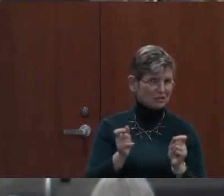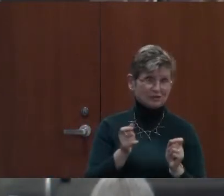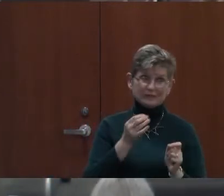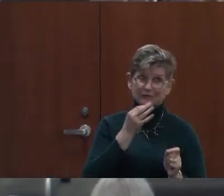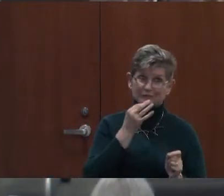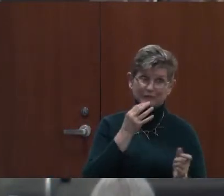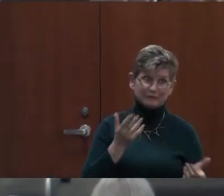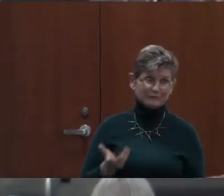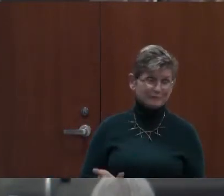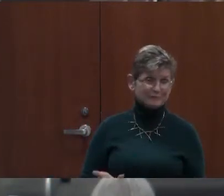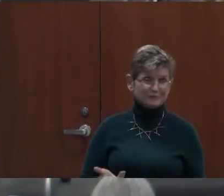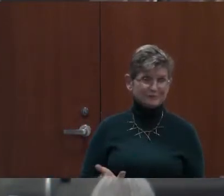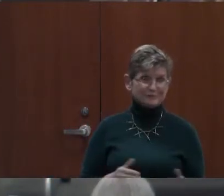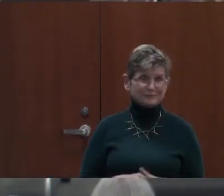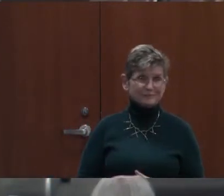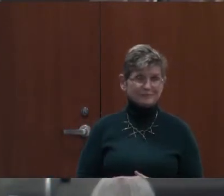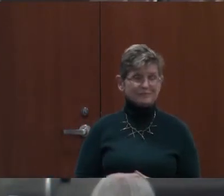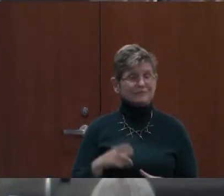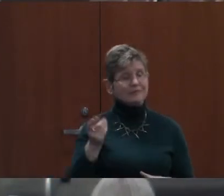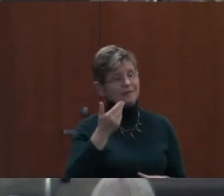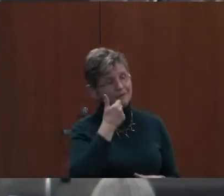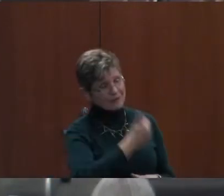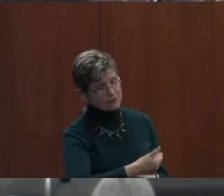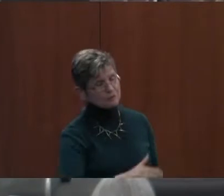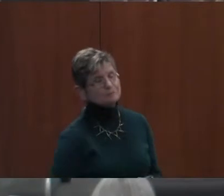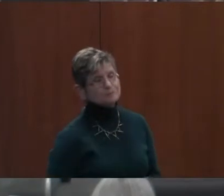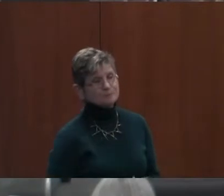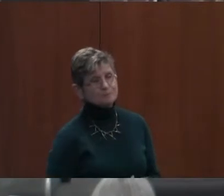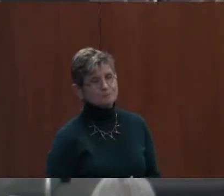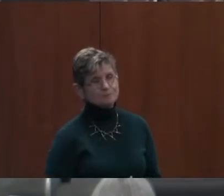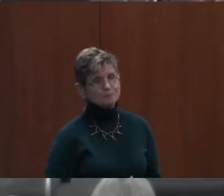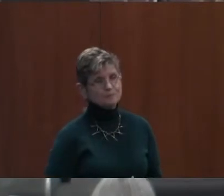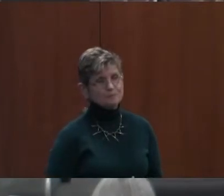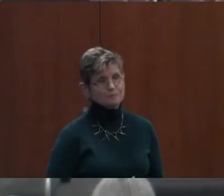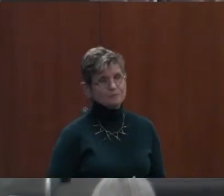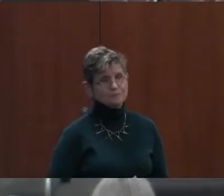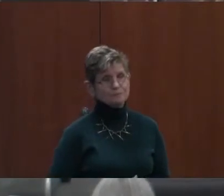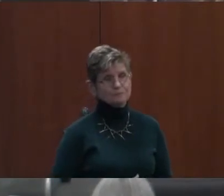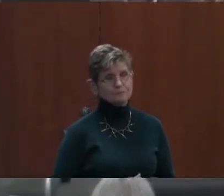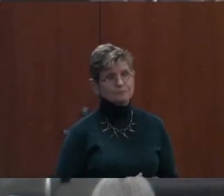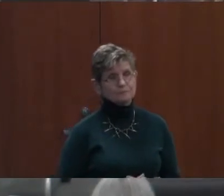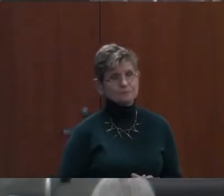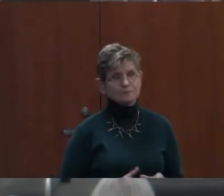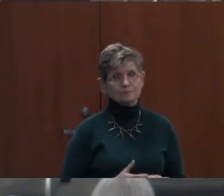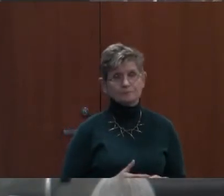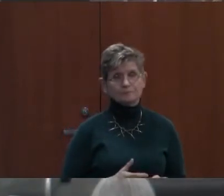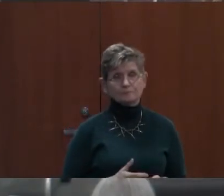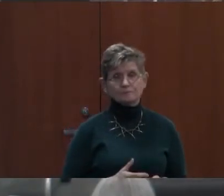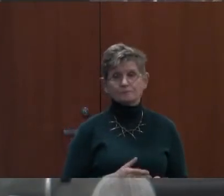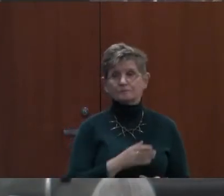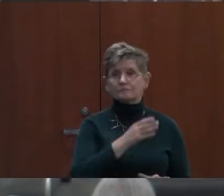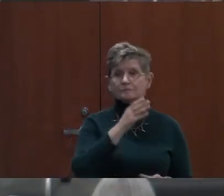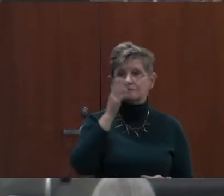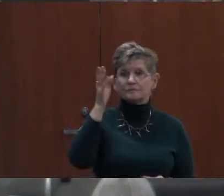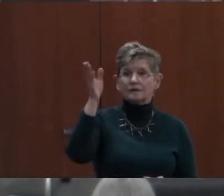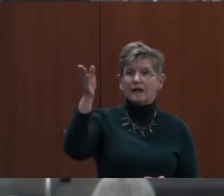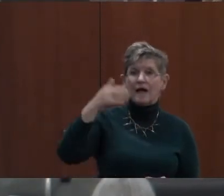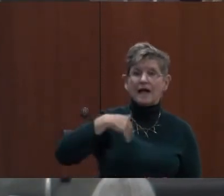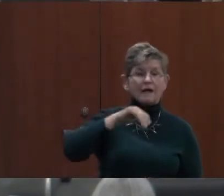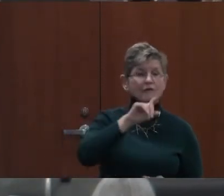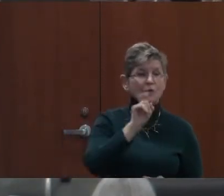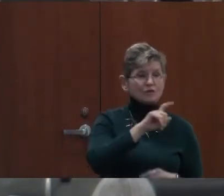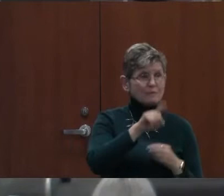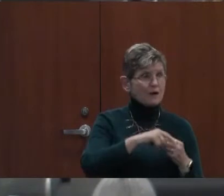Thank you. Mr. Gupta? I just had a question about